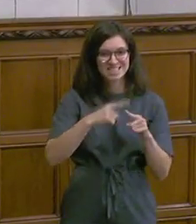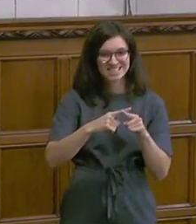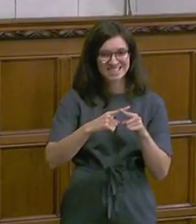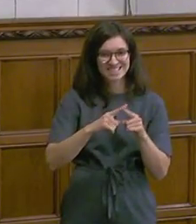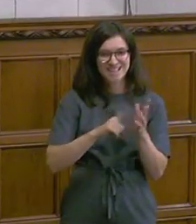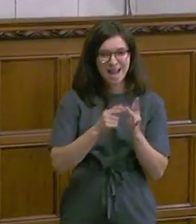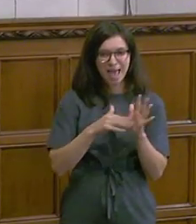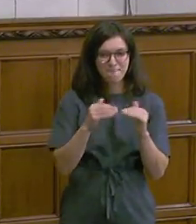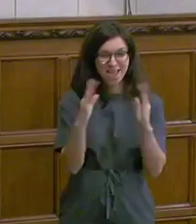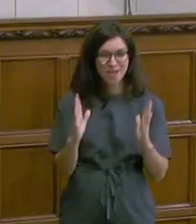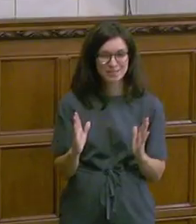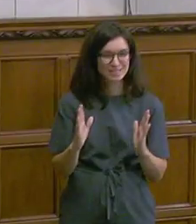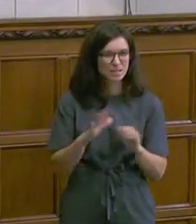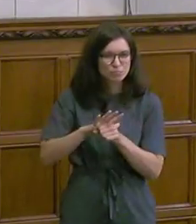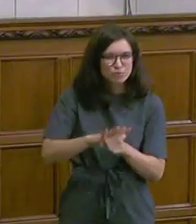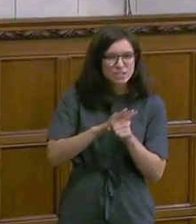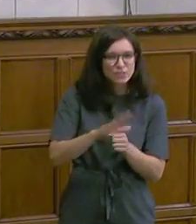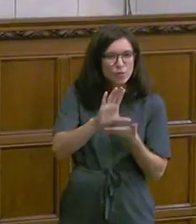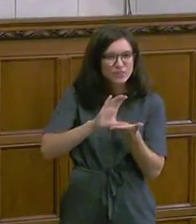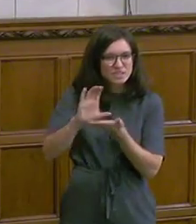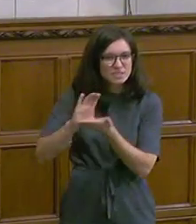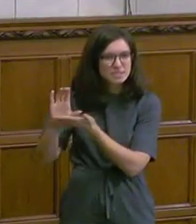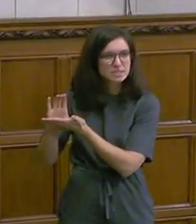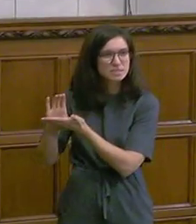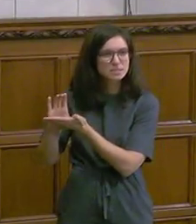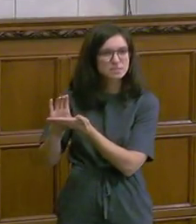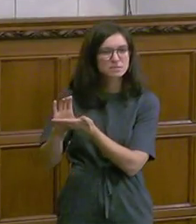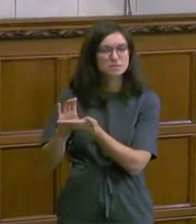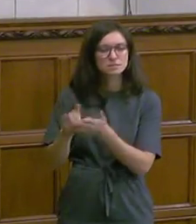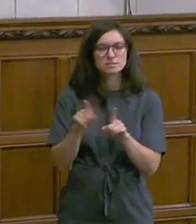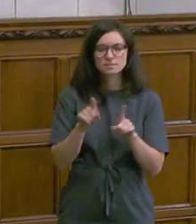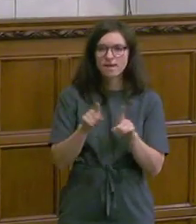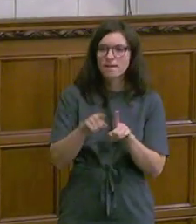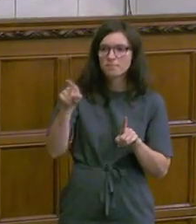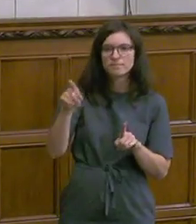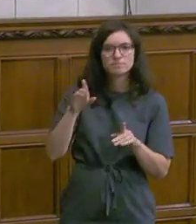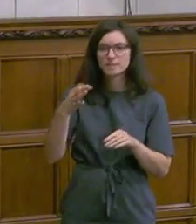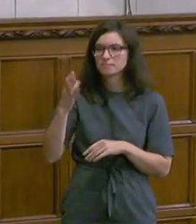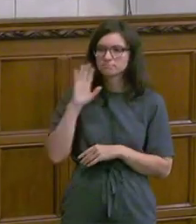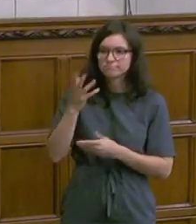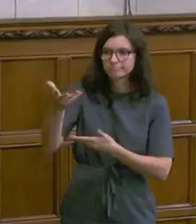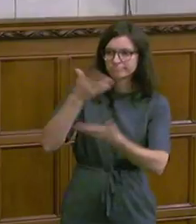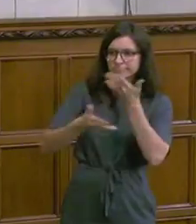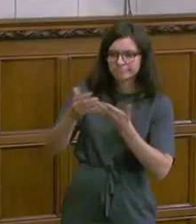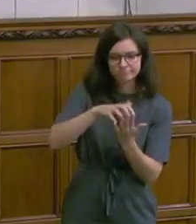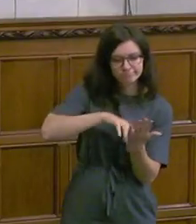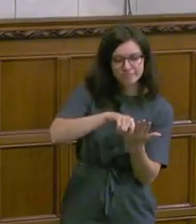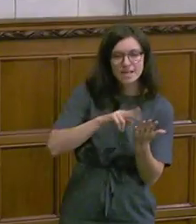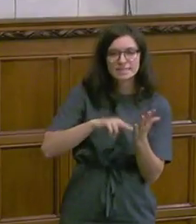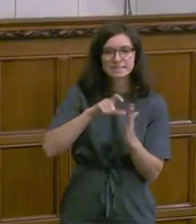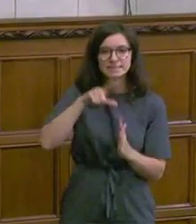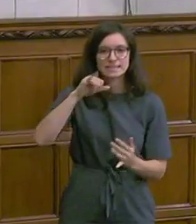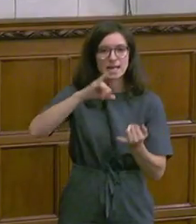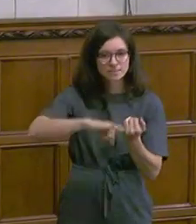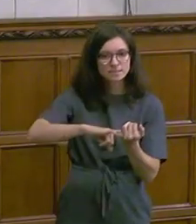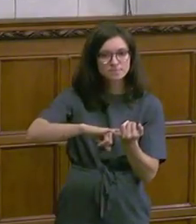pressures on funding and also the asks of the National Deaf Children's Society. And they are asks